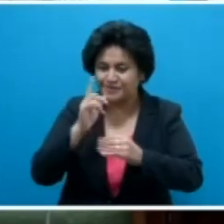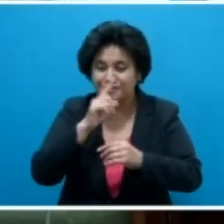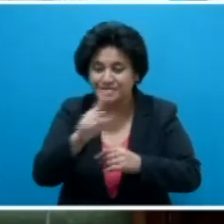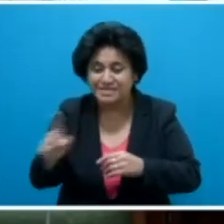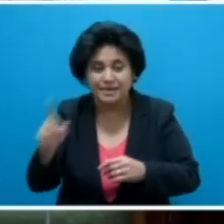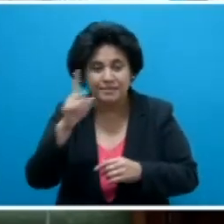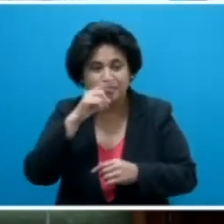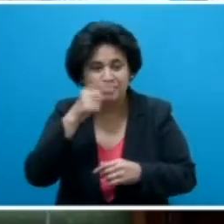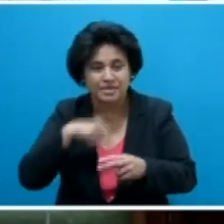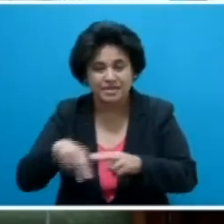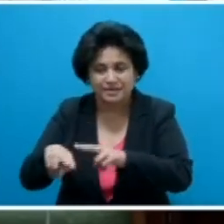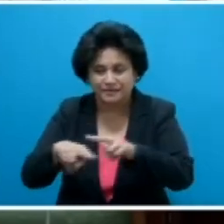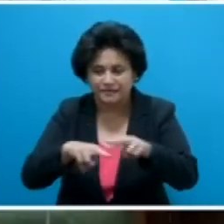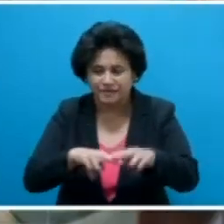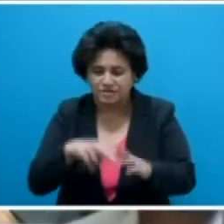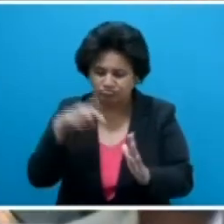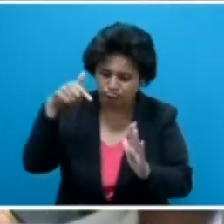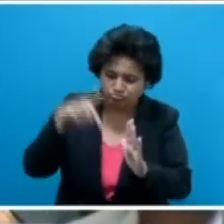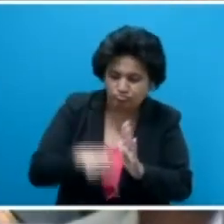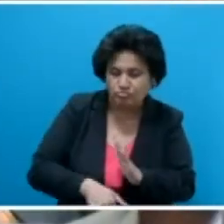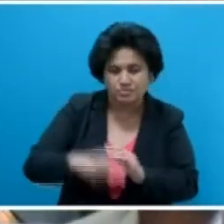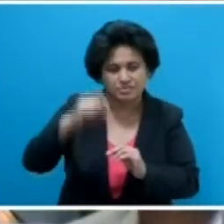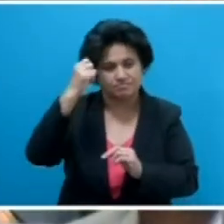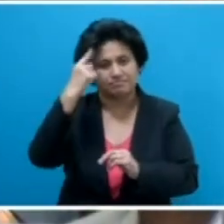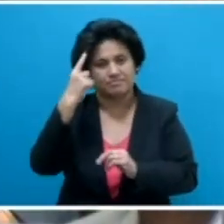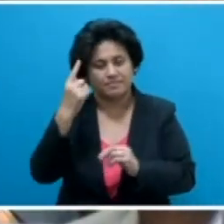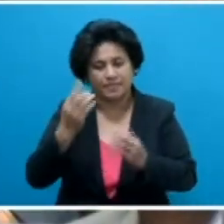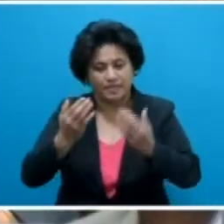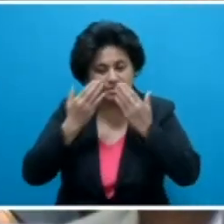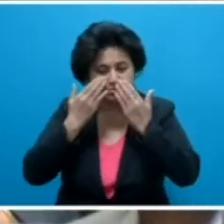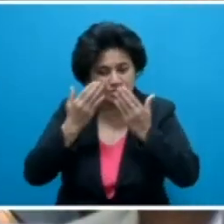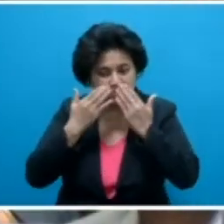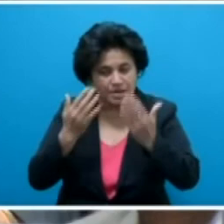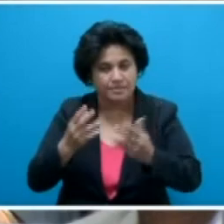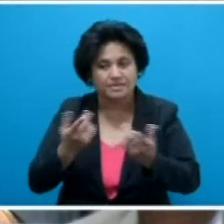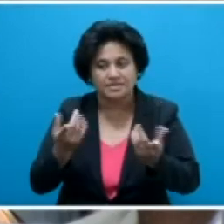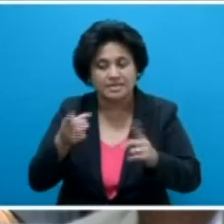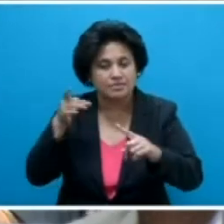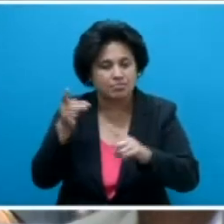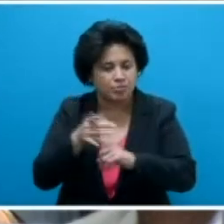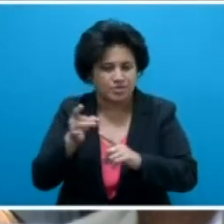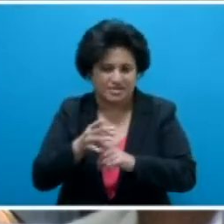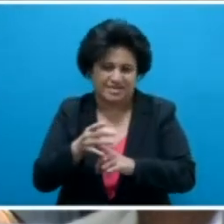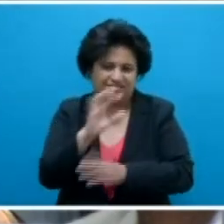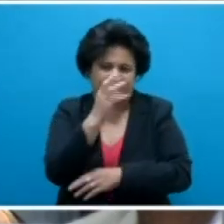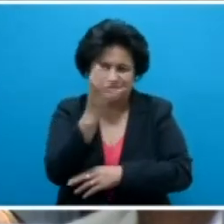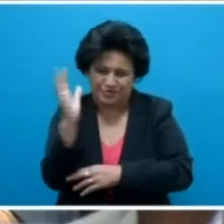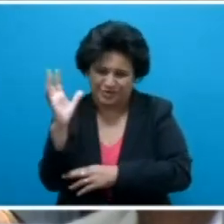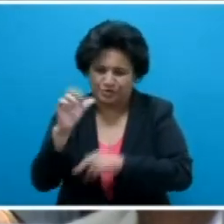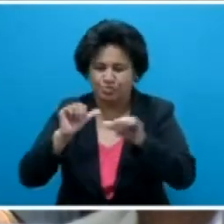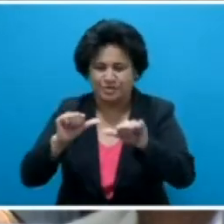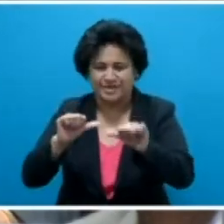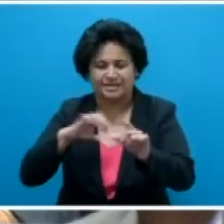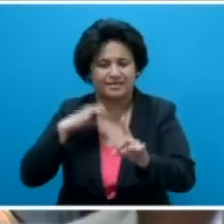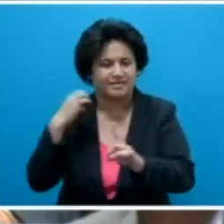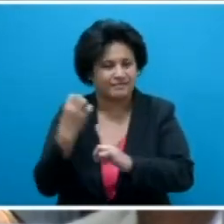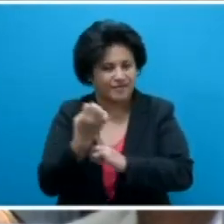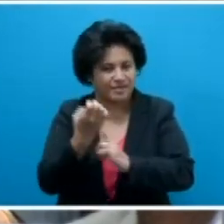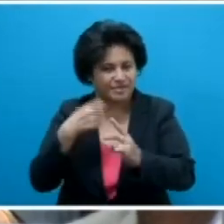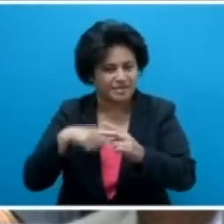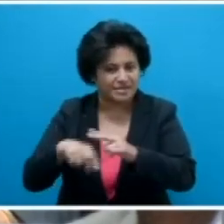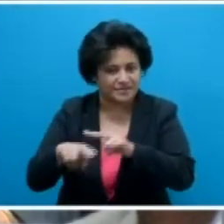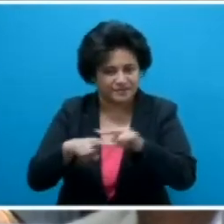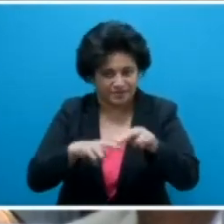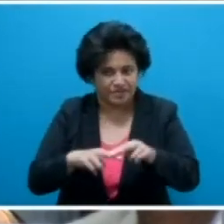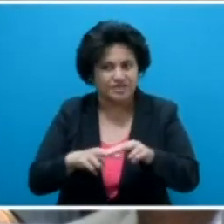deeper understanding for an appreciation of the value of the trees and forests in protecting the environment, including our